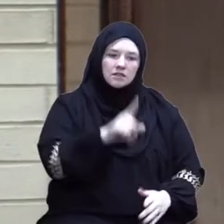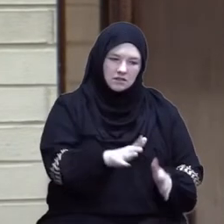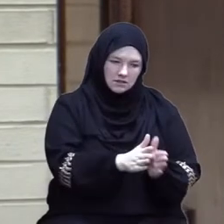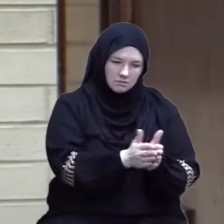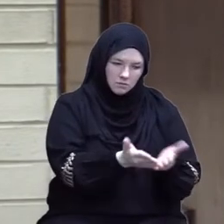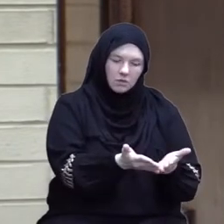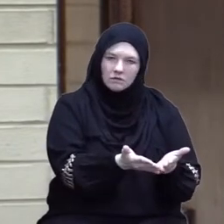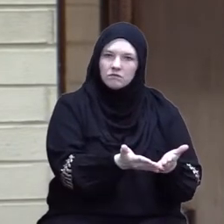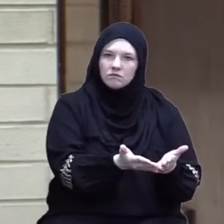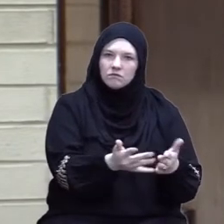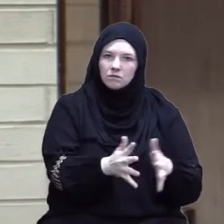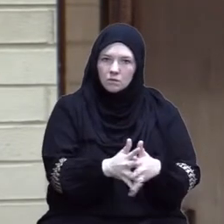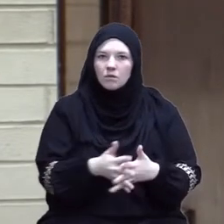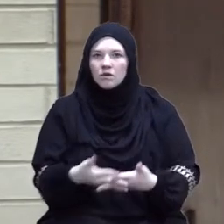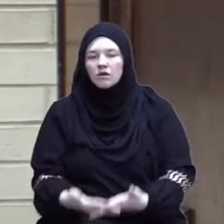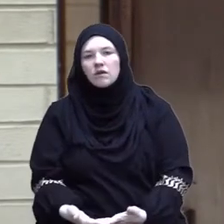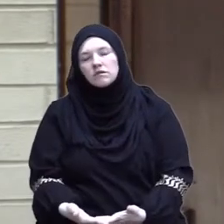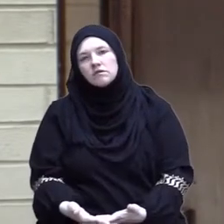the Quran,